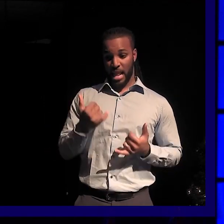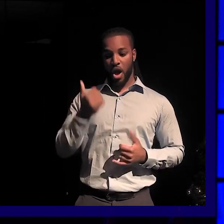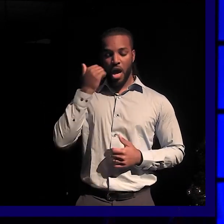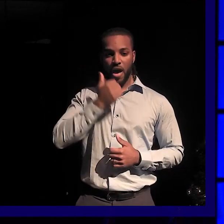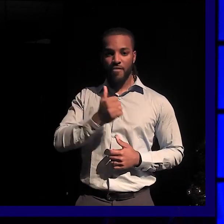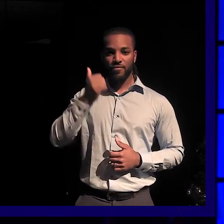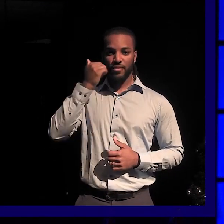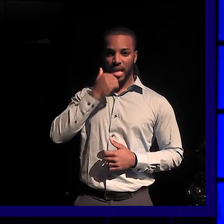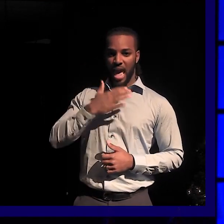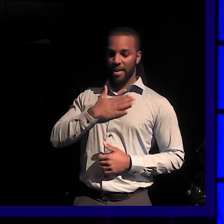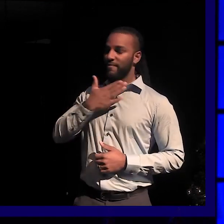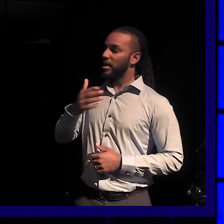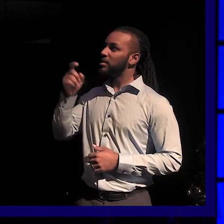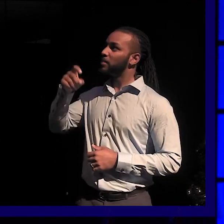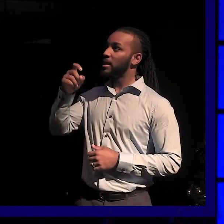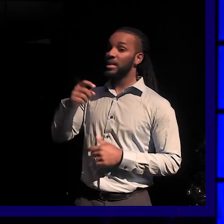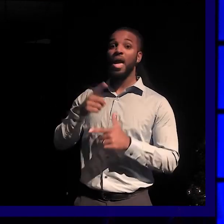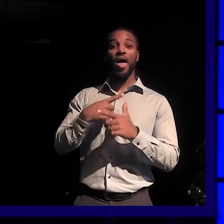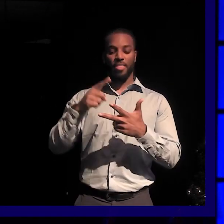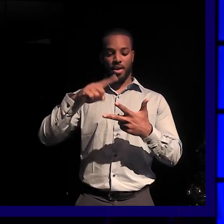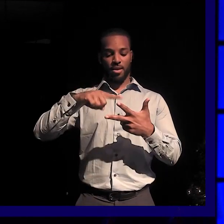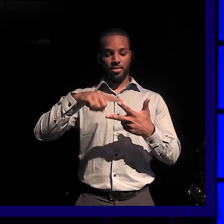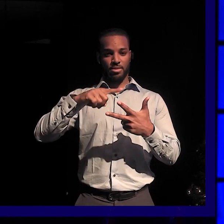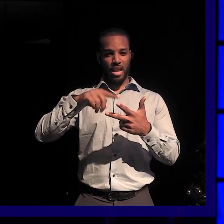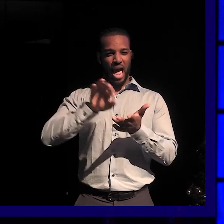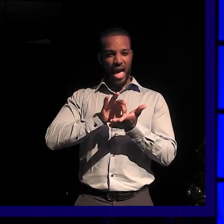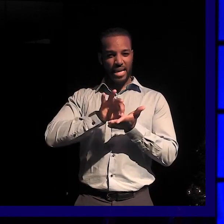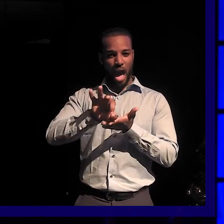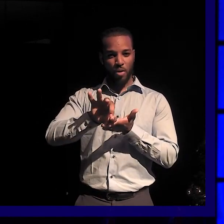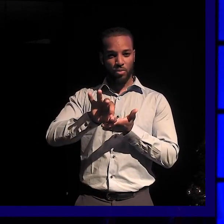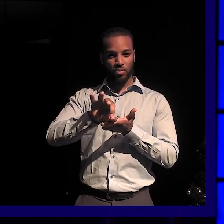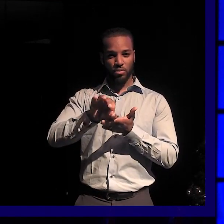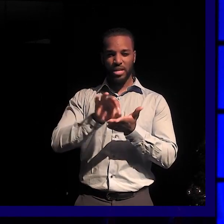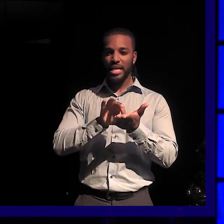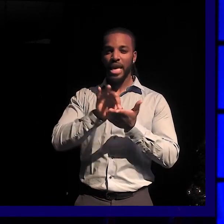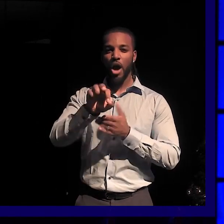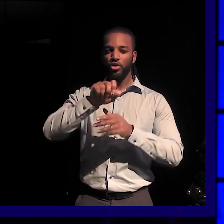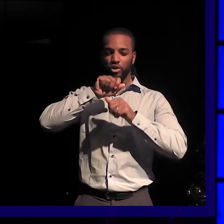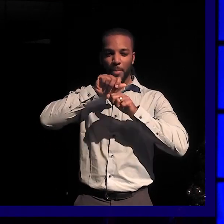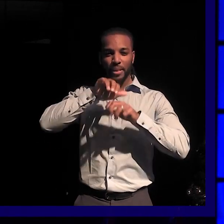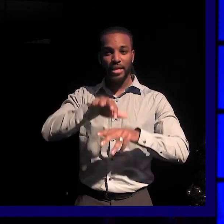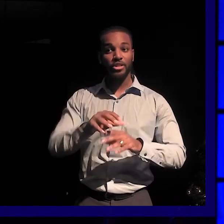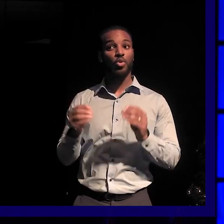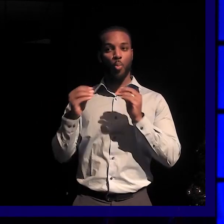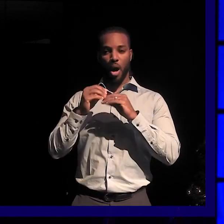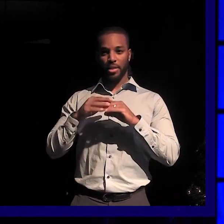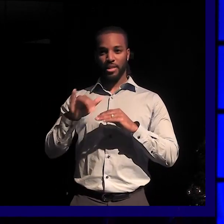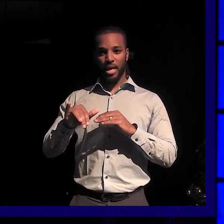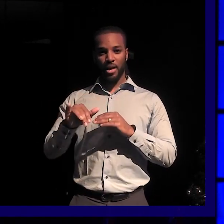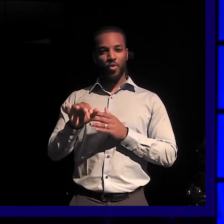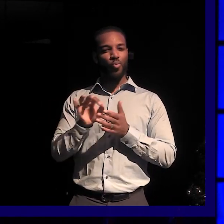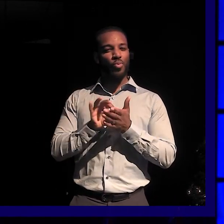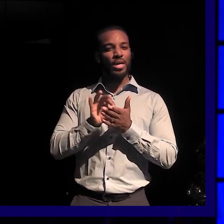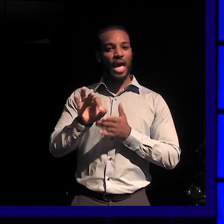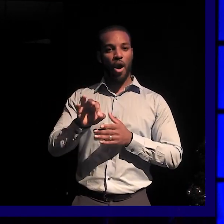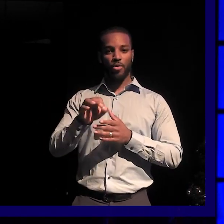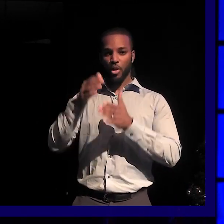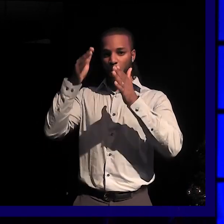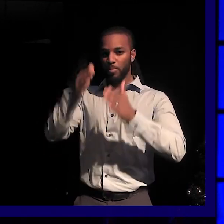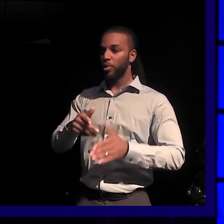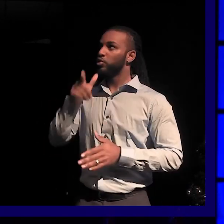by confessing my need. And then I count. And counting is count your blessings. More than counting your blessings, though, we count the